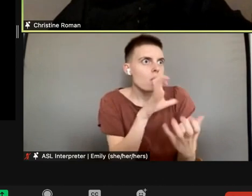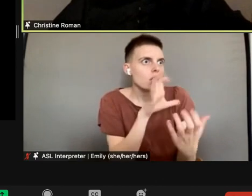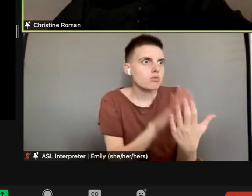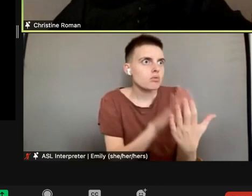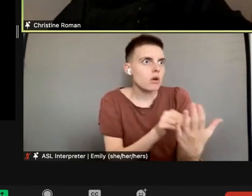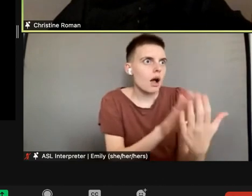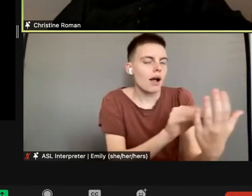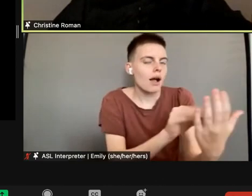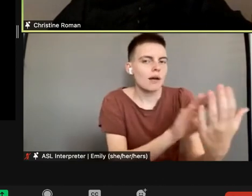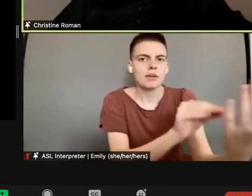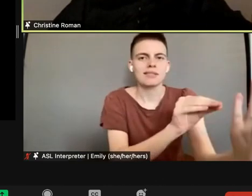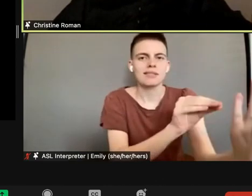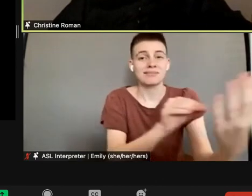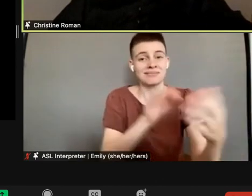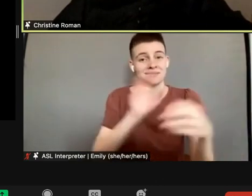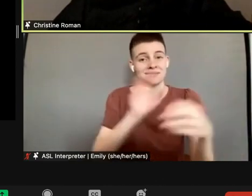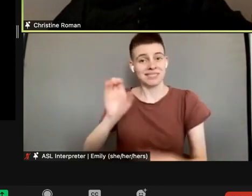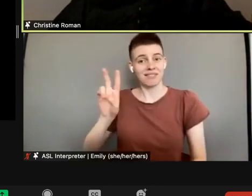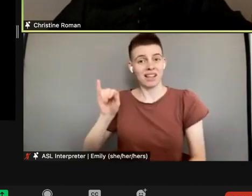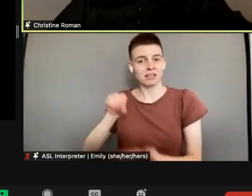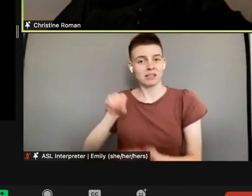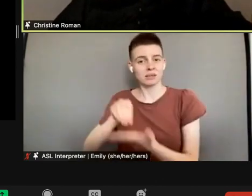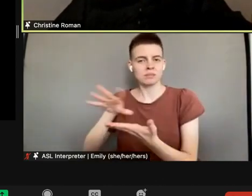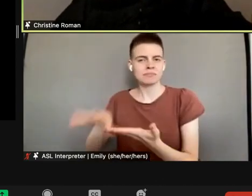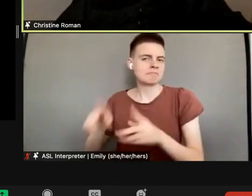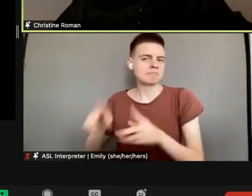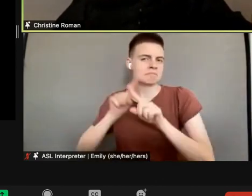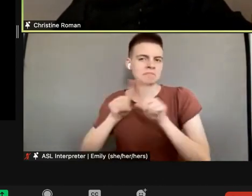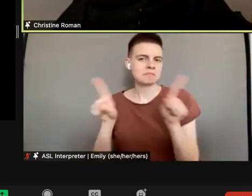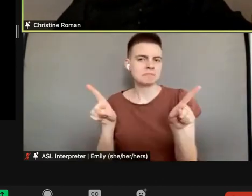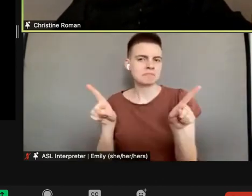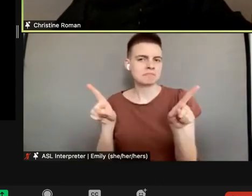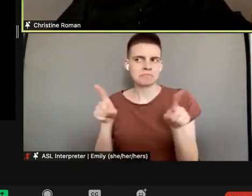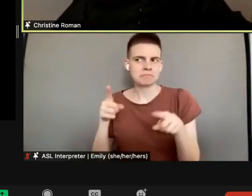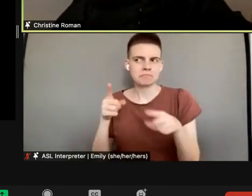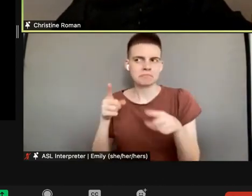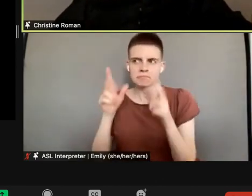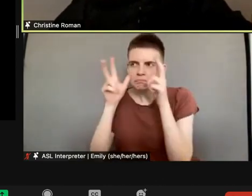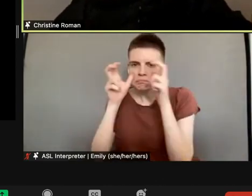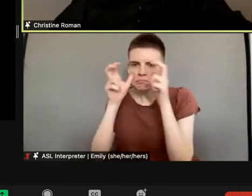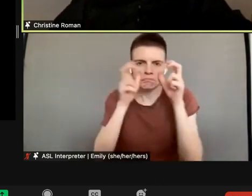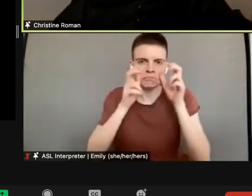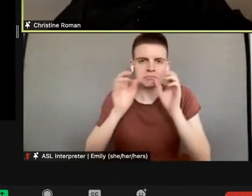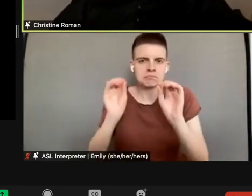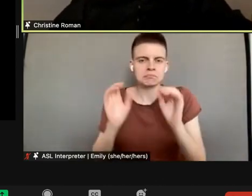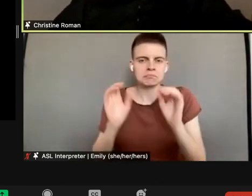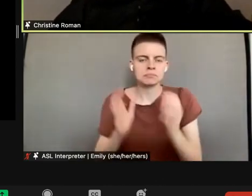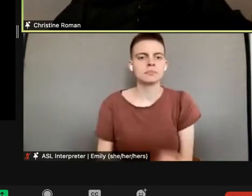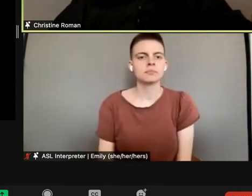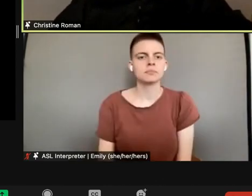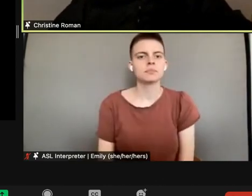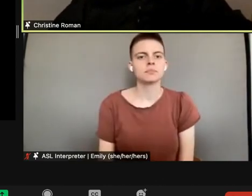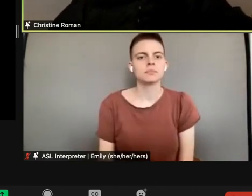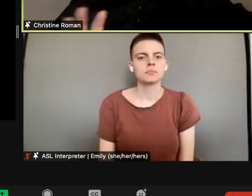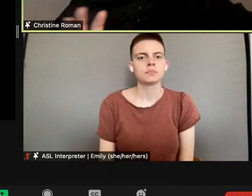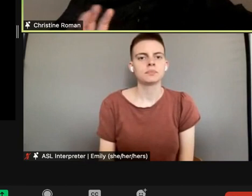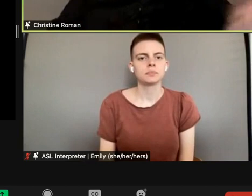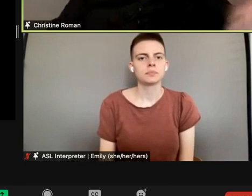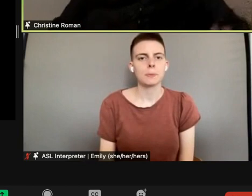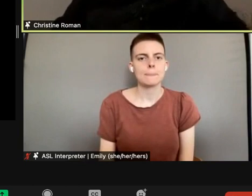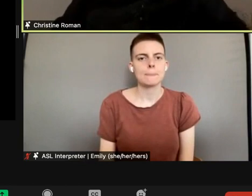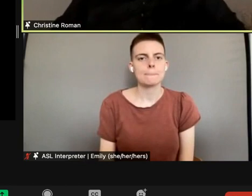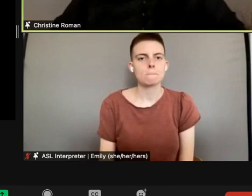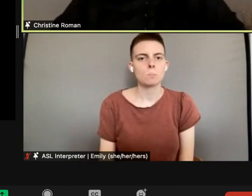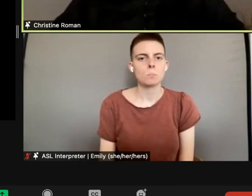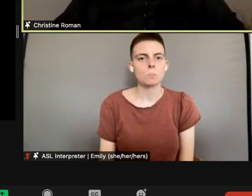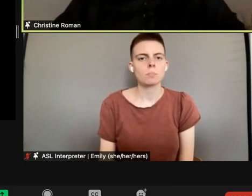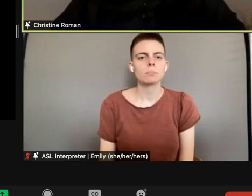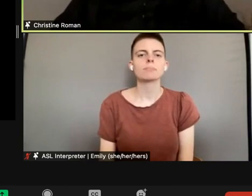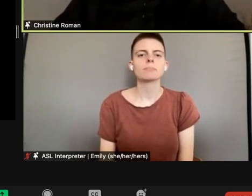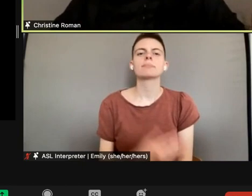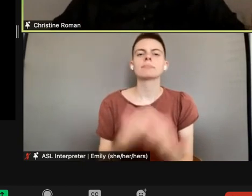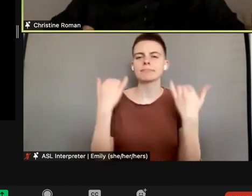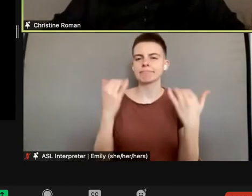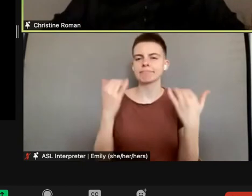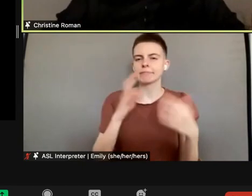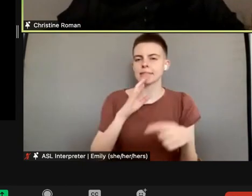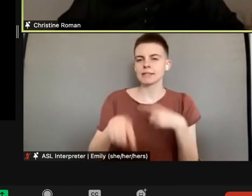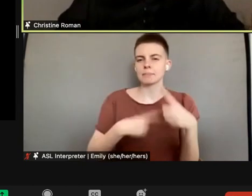Okay, so imitation is a very big deal. I'm going to pass that. So now let's talk about